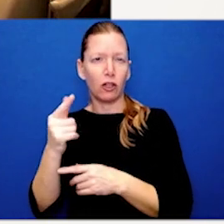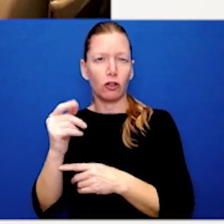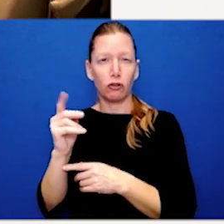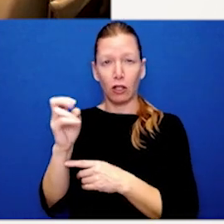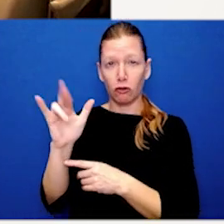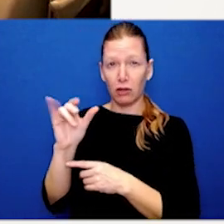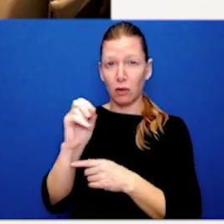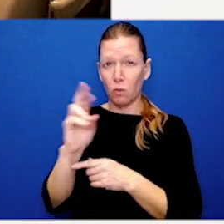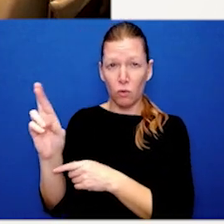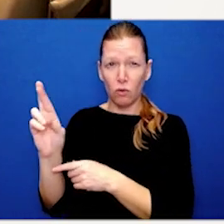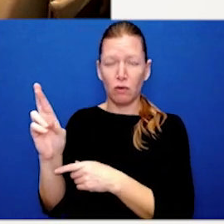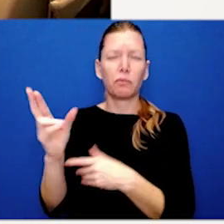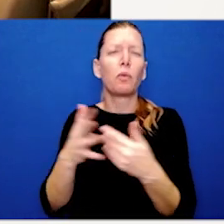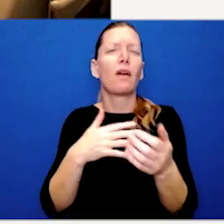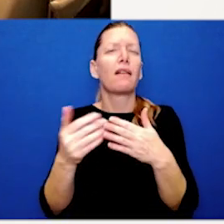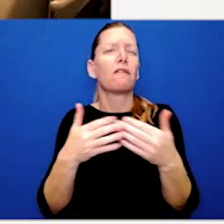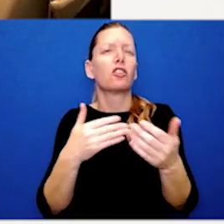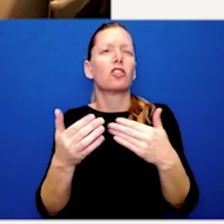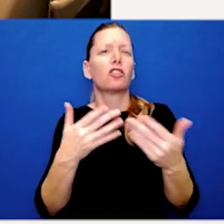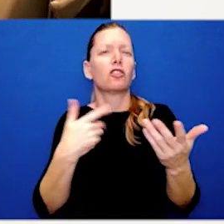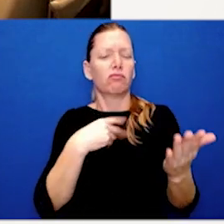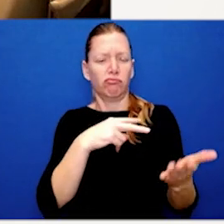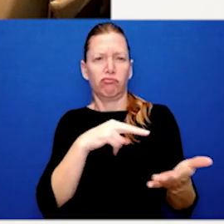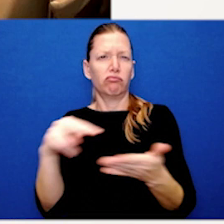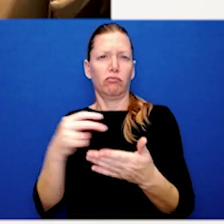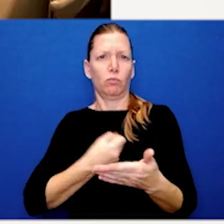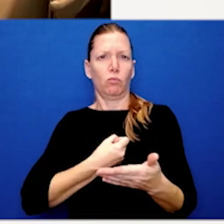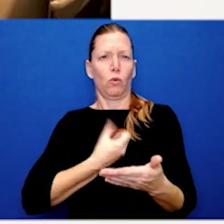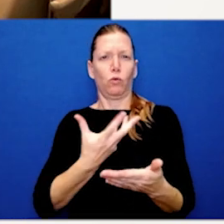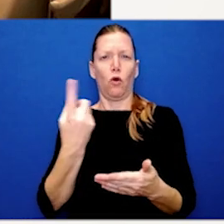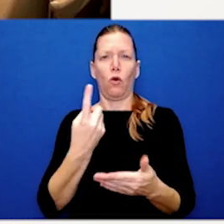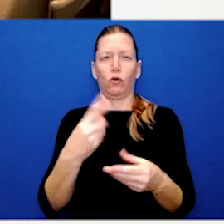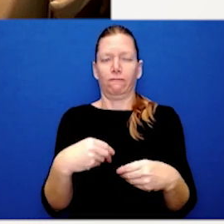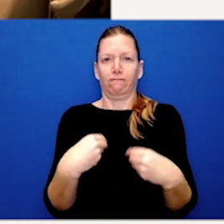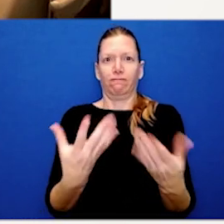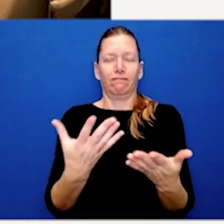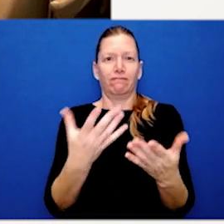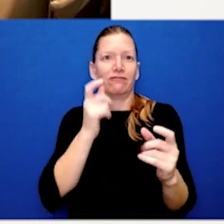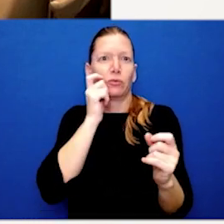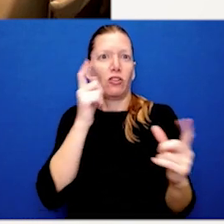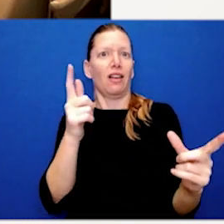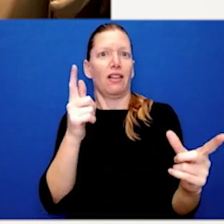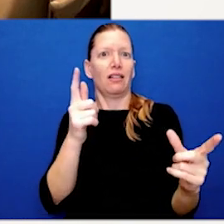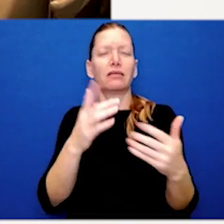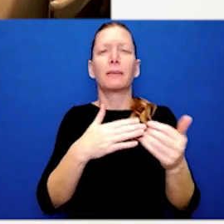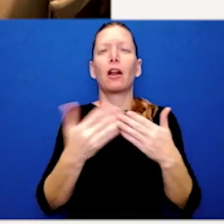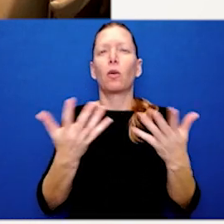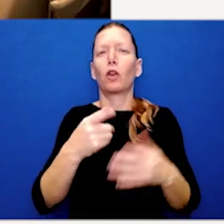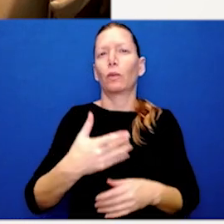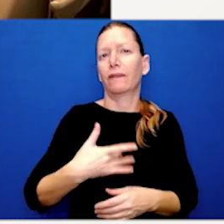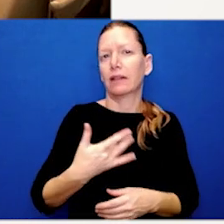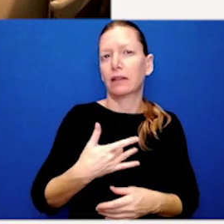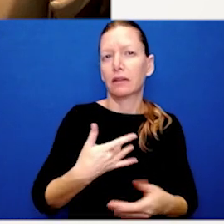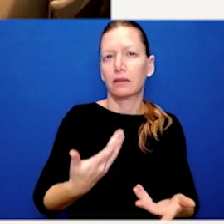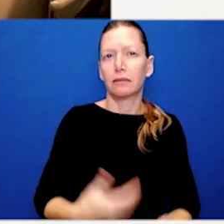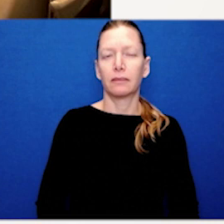I'll read a poem by Gregory Orr. Whatever it is, poetry will deliver to you some surprise, despite the